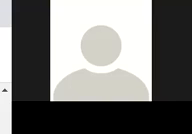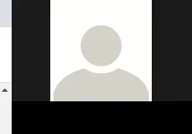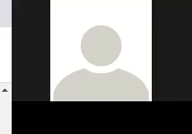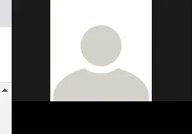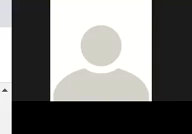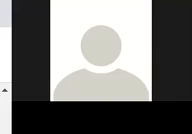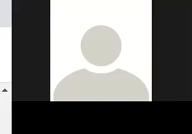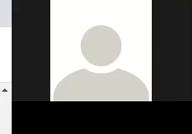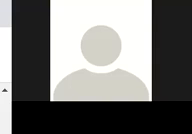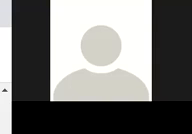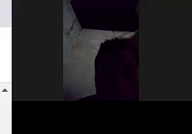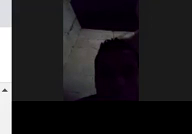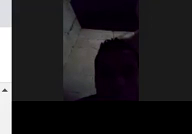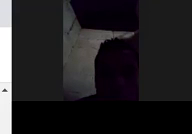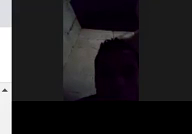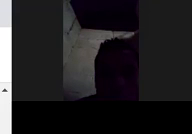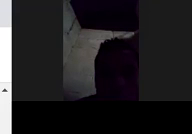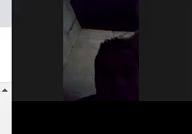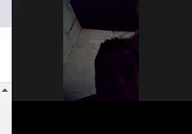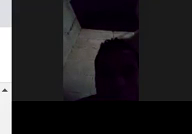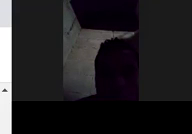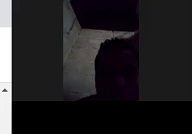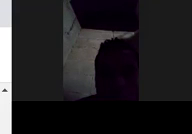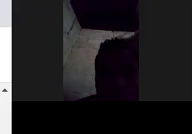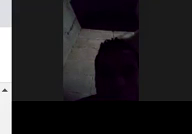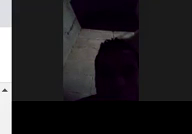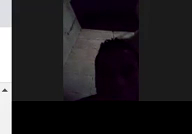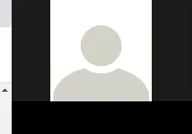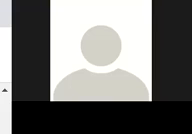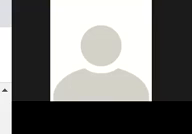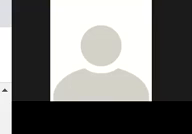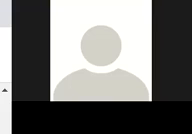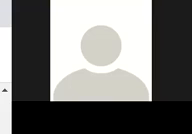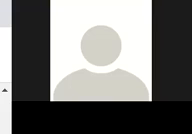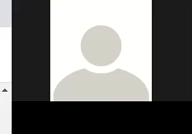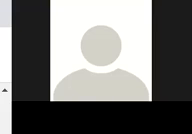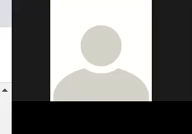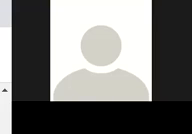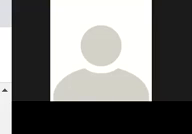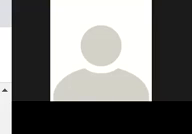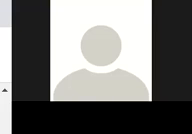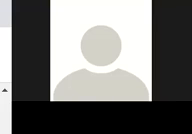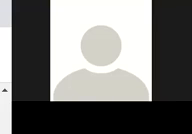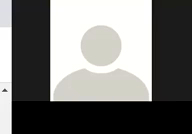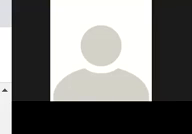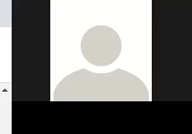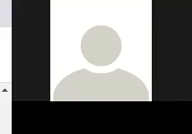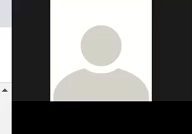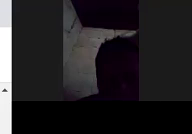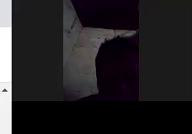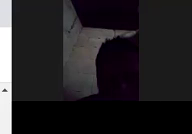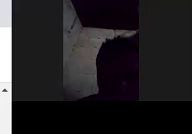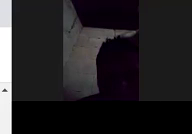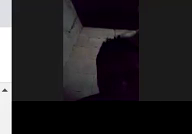If the other way, the streets are crowded, and isn't easy.